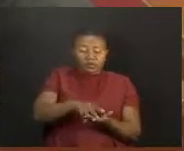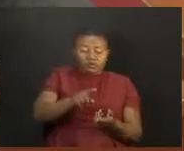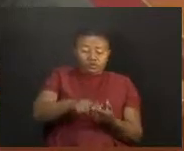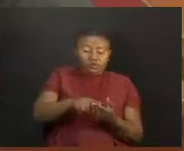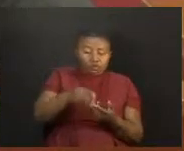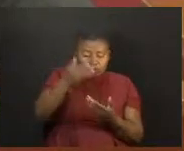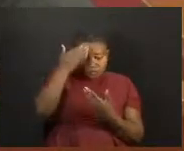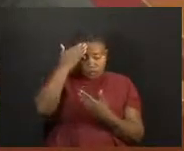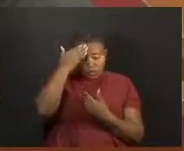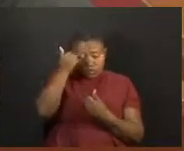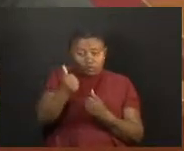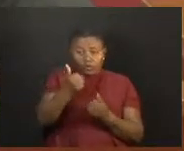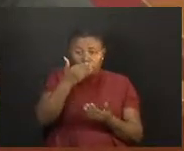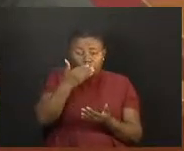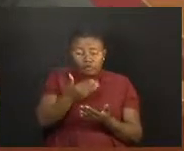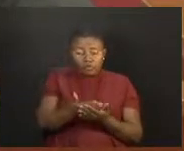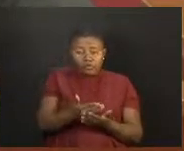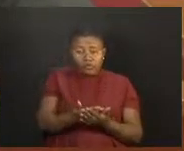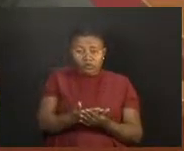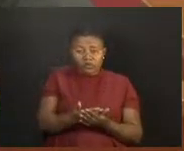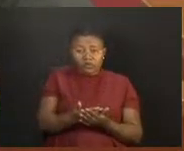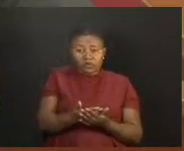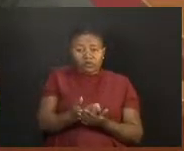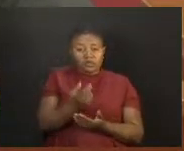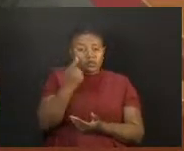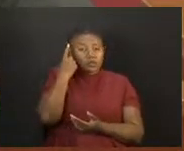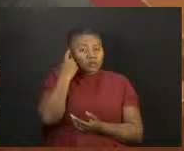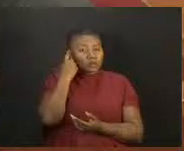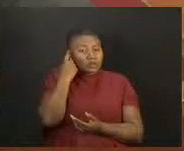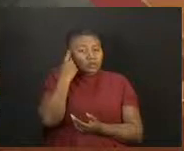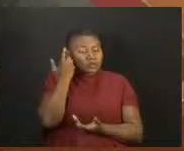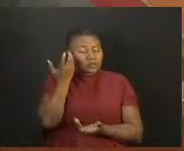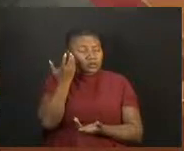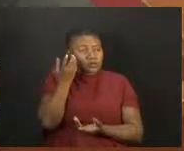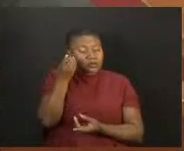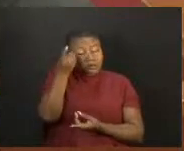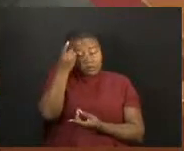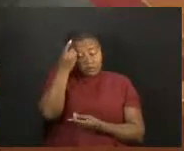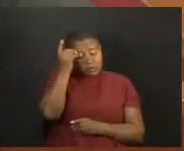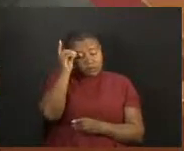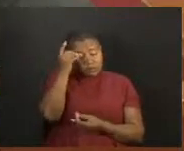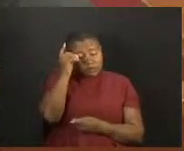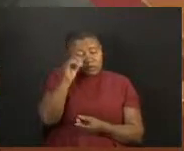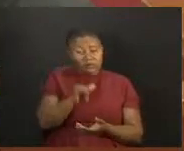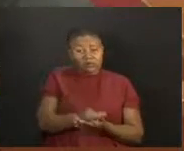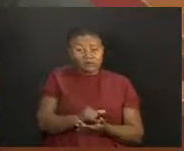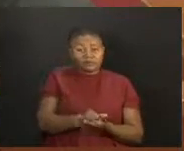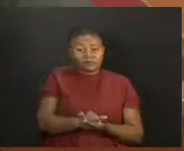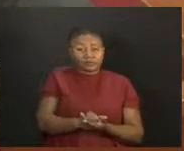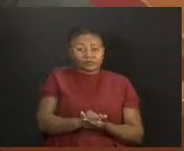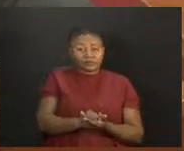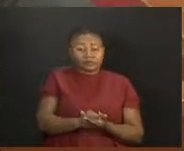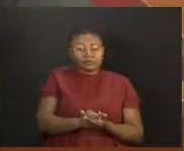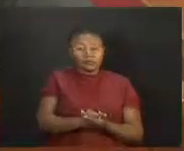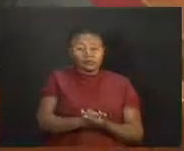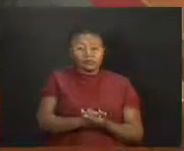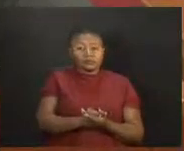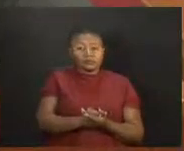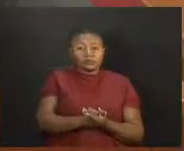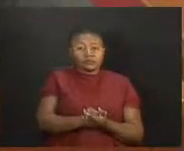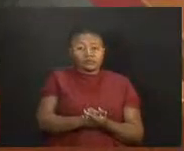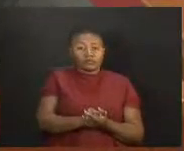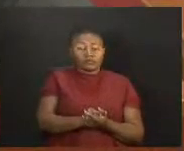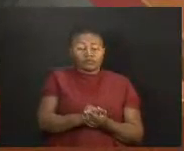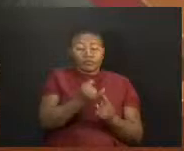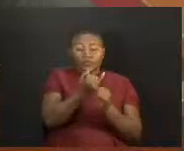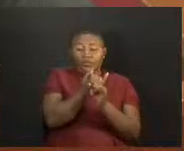for the contract. Currently, it has been decided that an independent consultancy firm